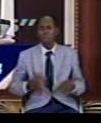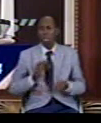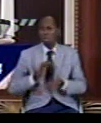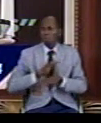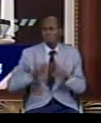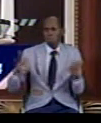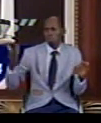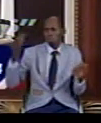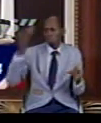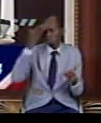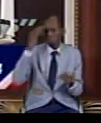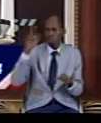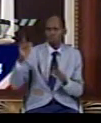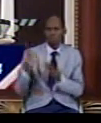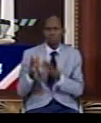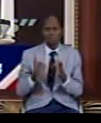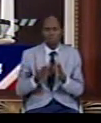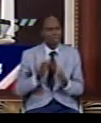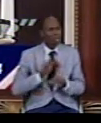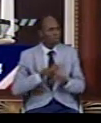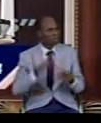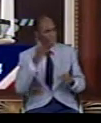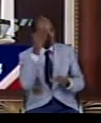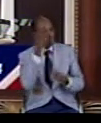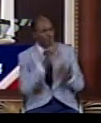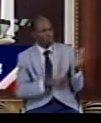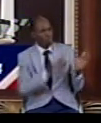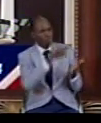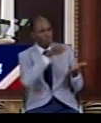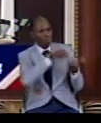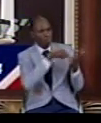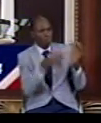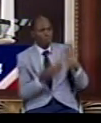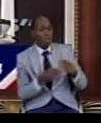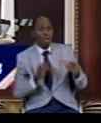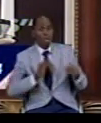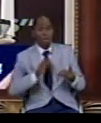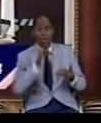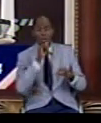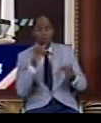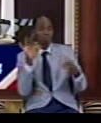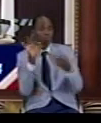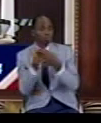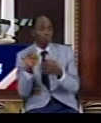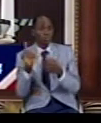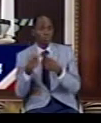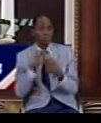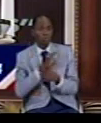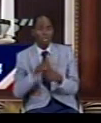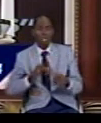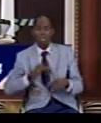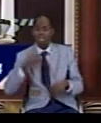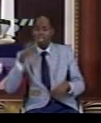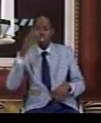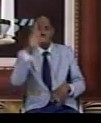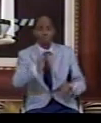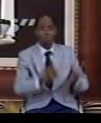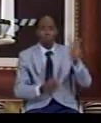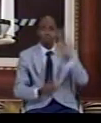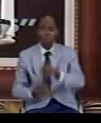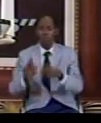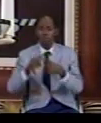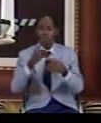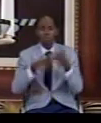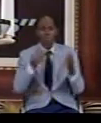him. I don't know what you are talking about. I don't belong to him. I say no to what you're saying. You say